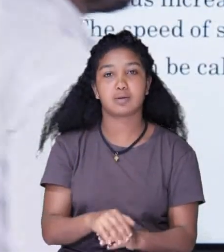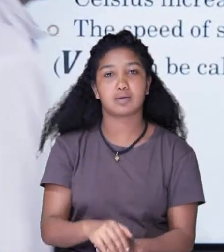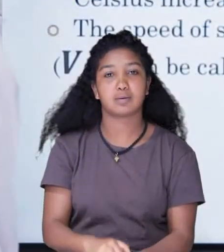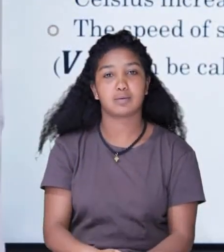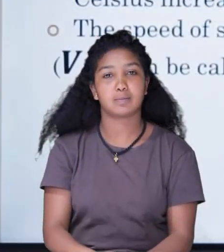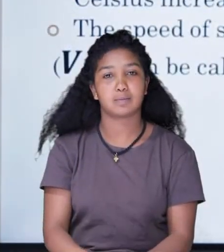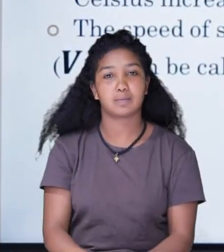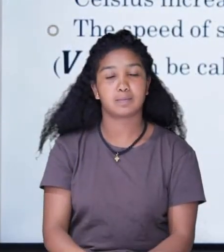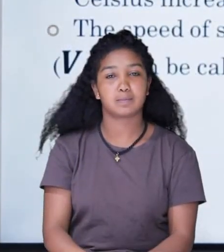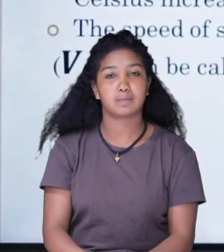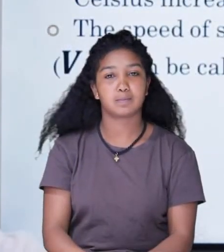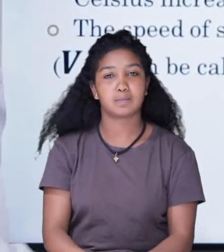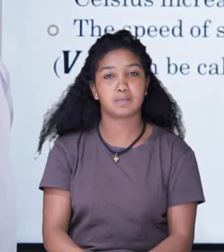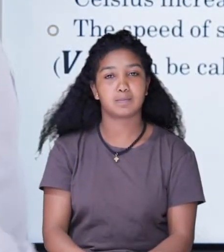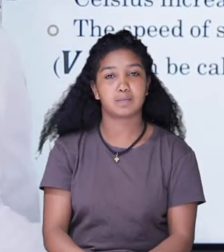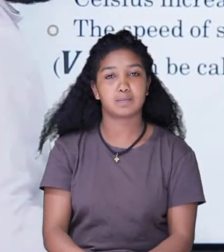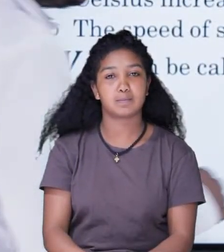300 meters per second.